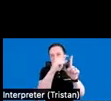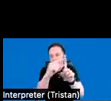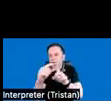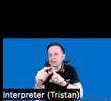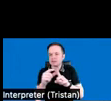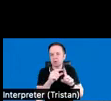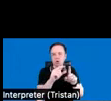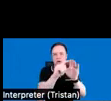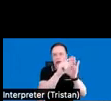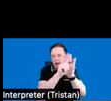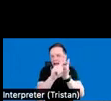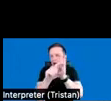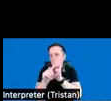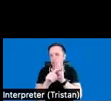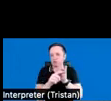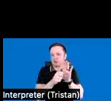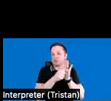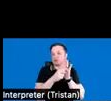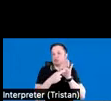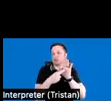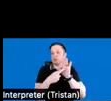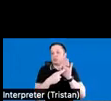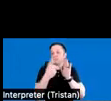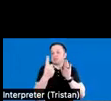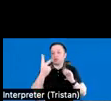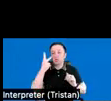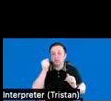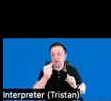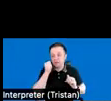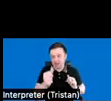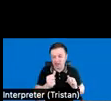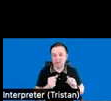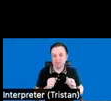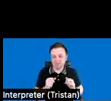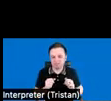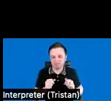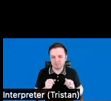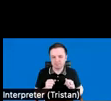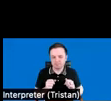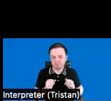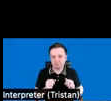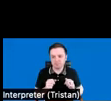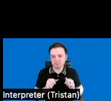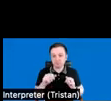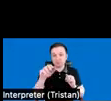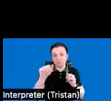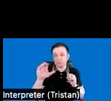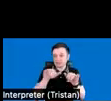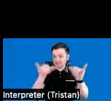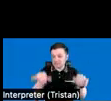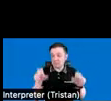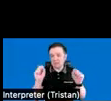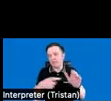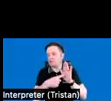everyday activities, people, actions, places, and objects to represent language. And AAC systems can be, for